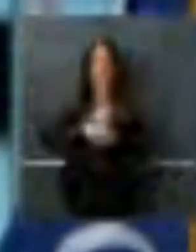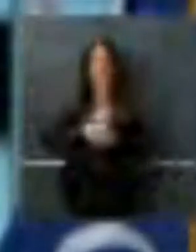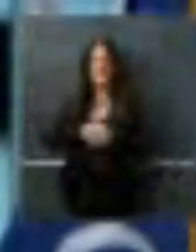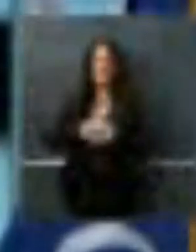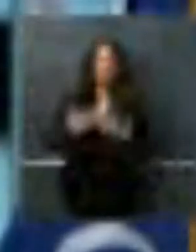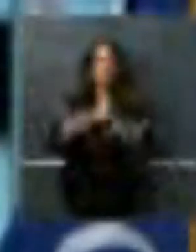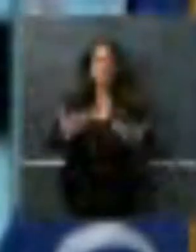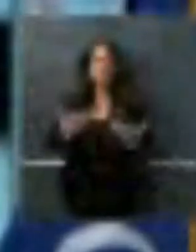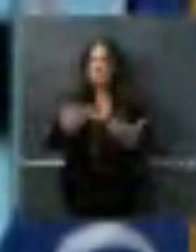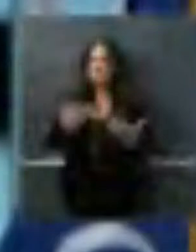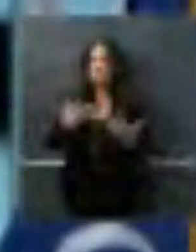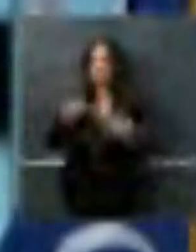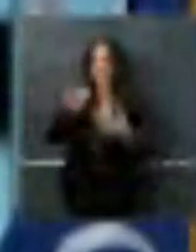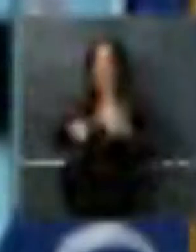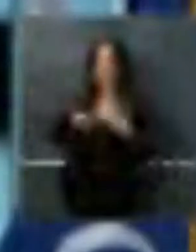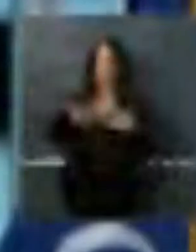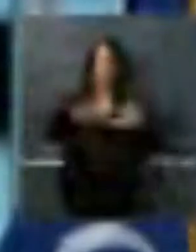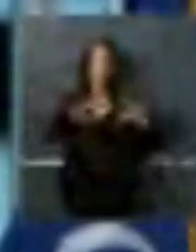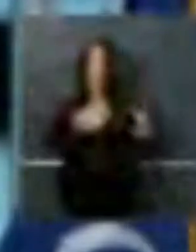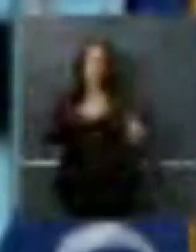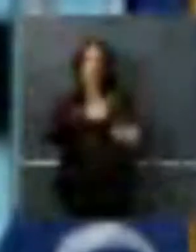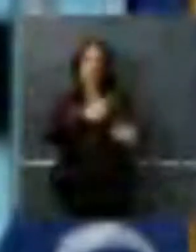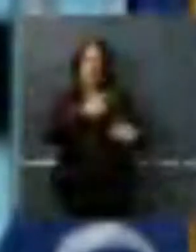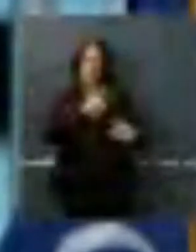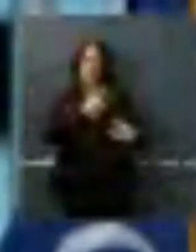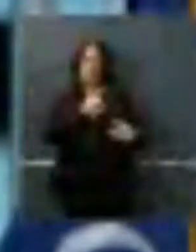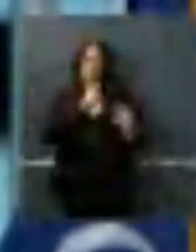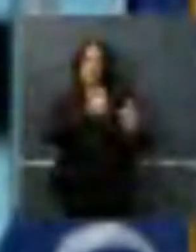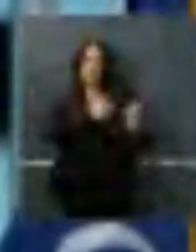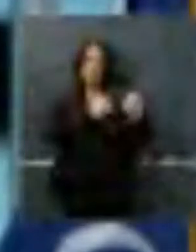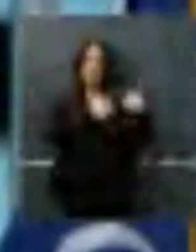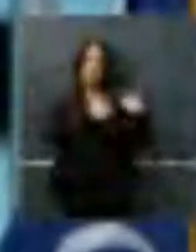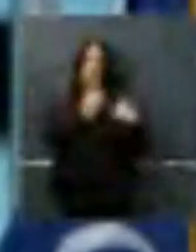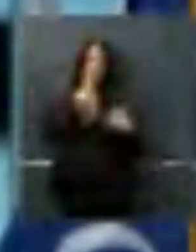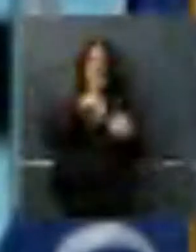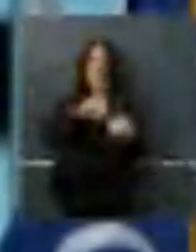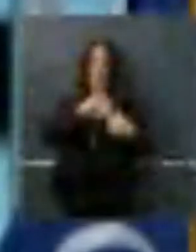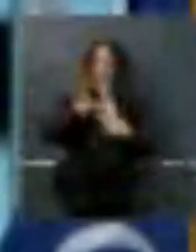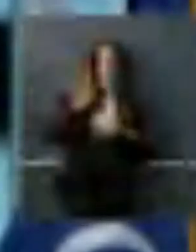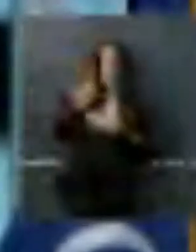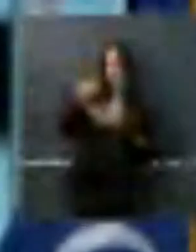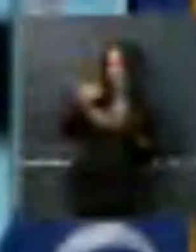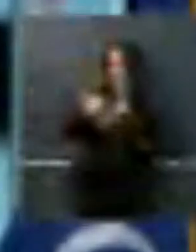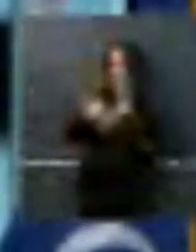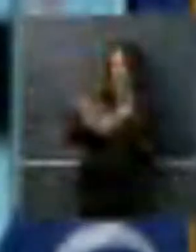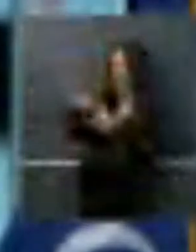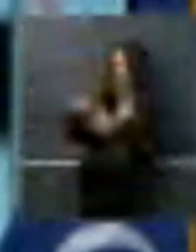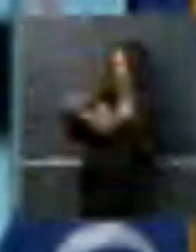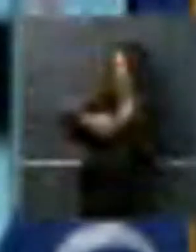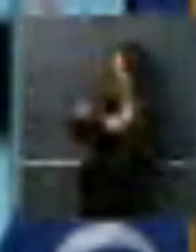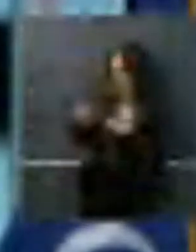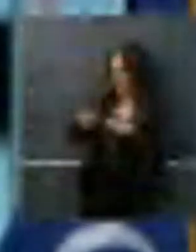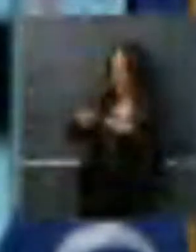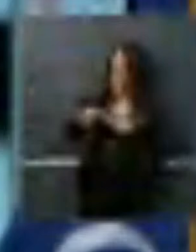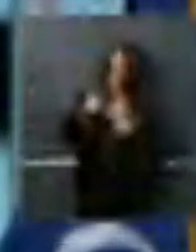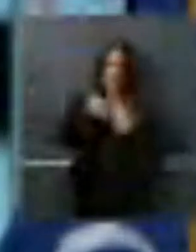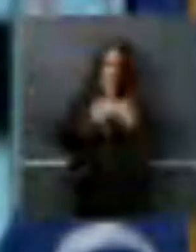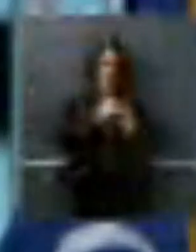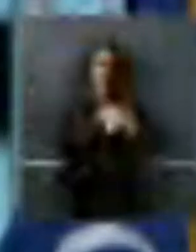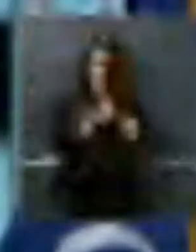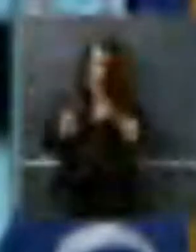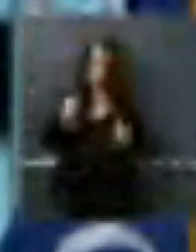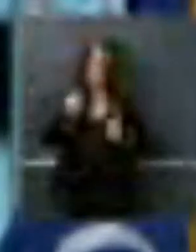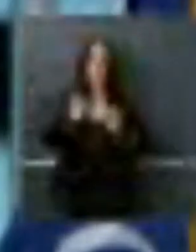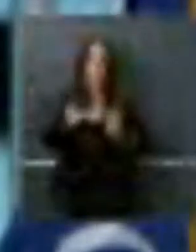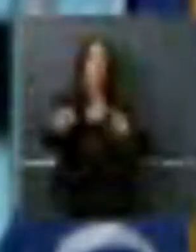they'll organize that distribution. Yesterday, we made the announcements of the expansion of 6 additional sites with Verily,